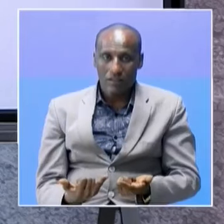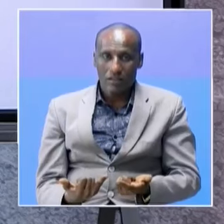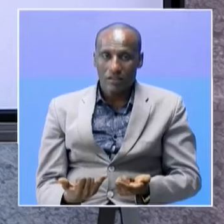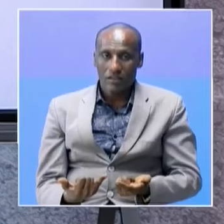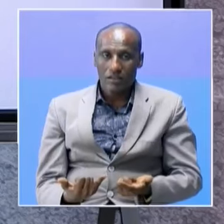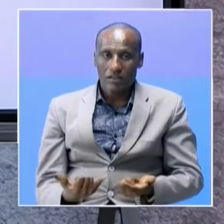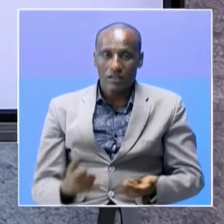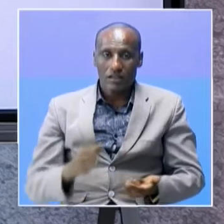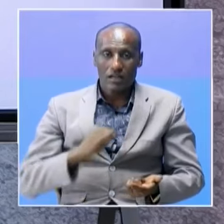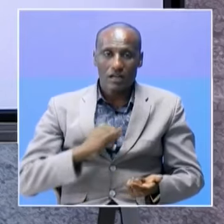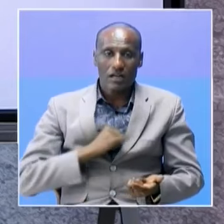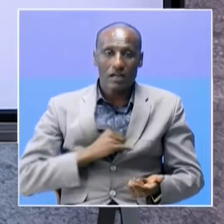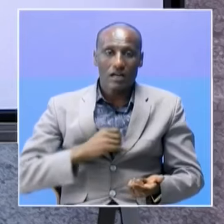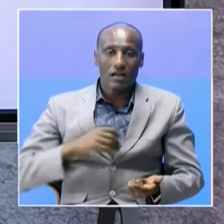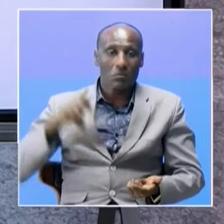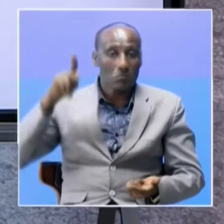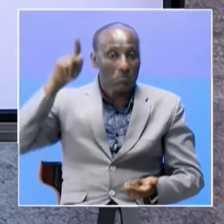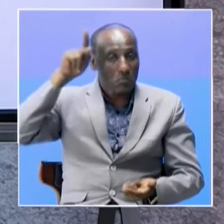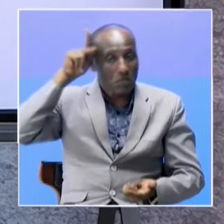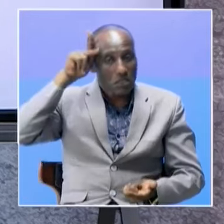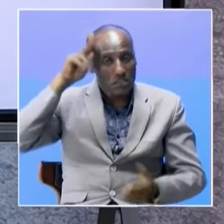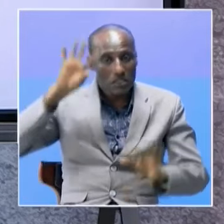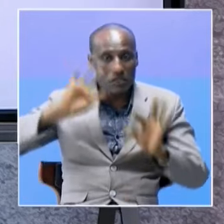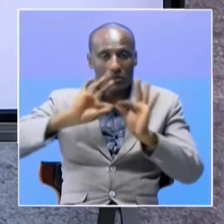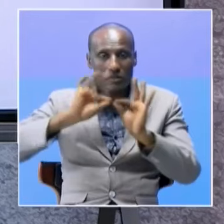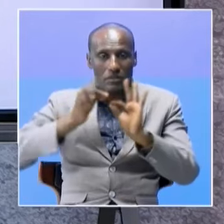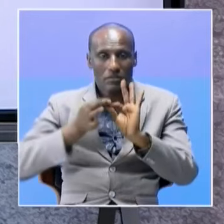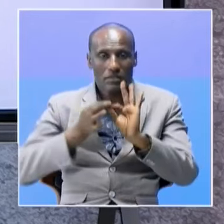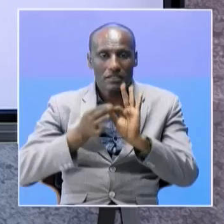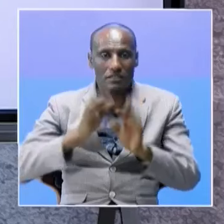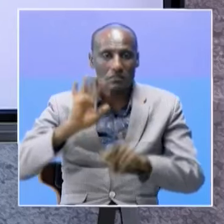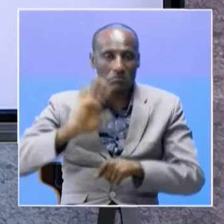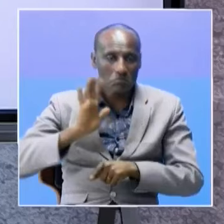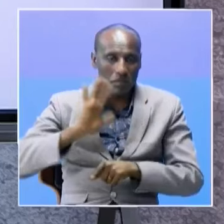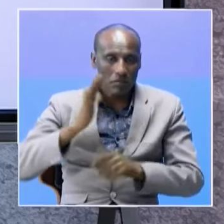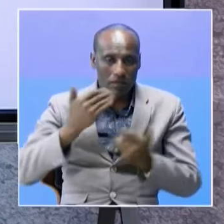am Sanait, your English teacher. Bye for now.